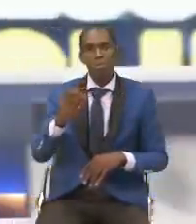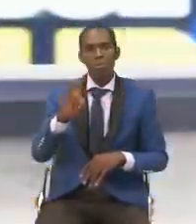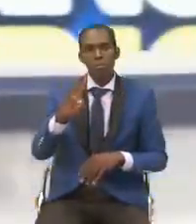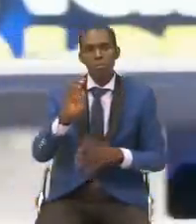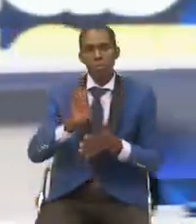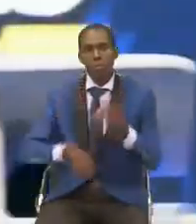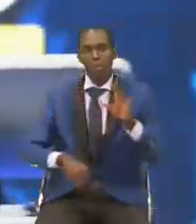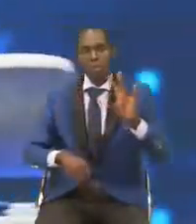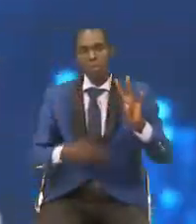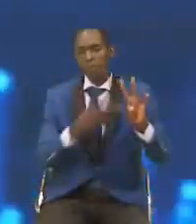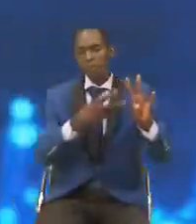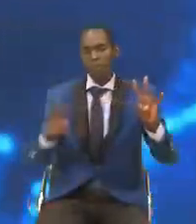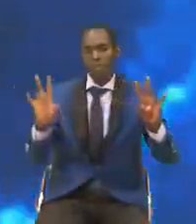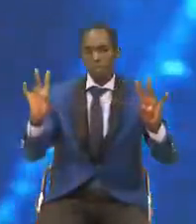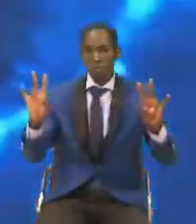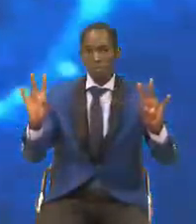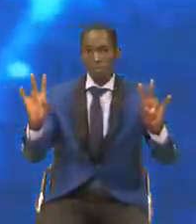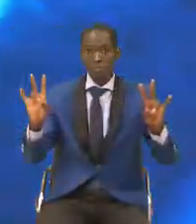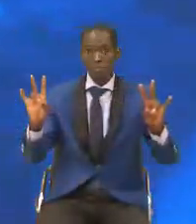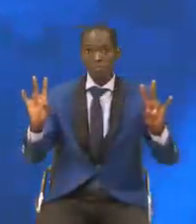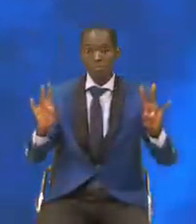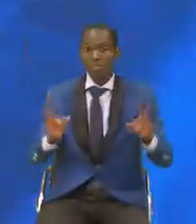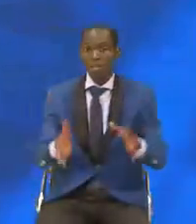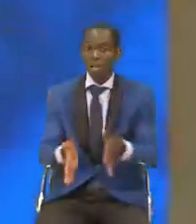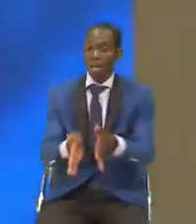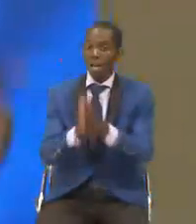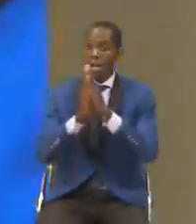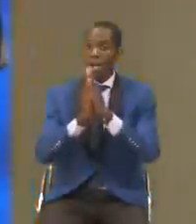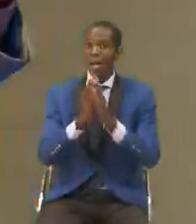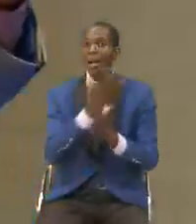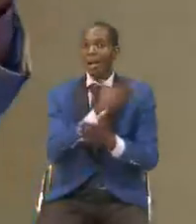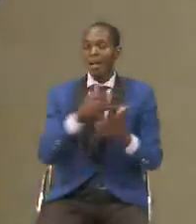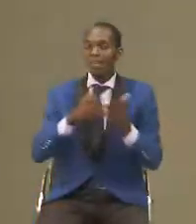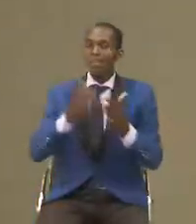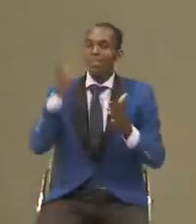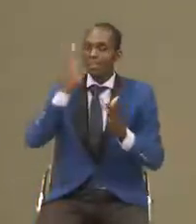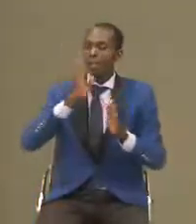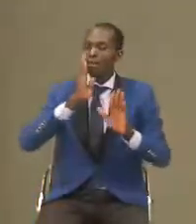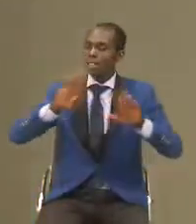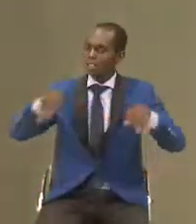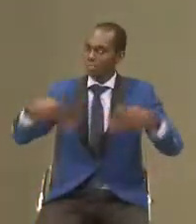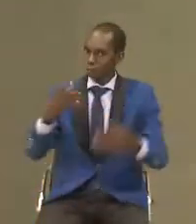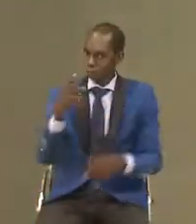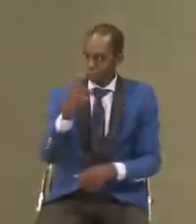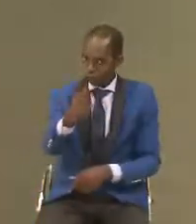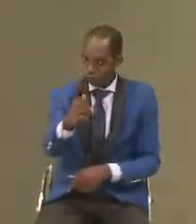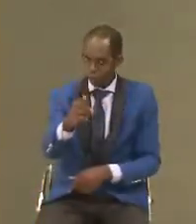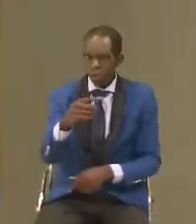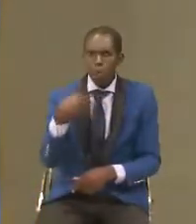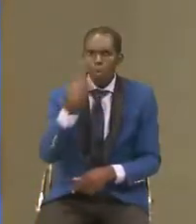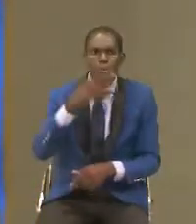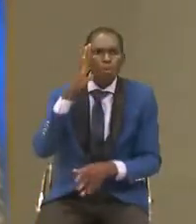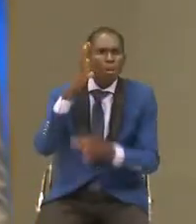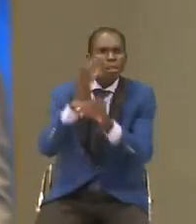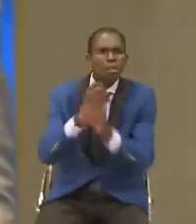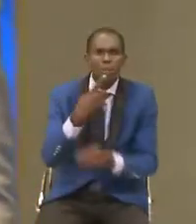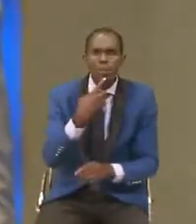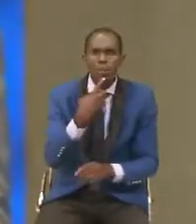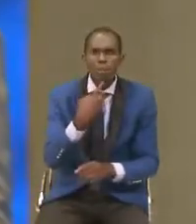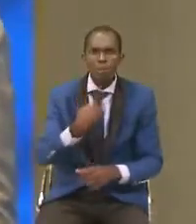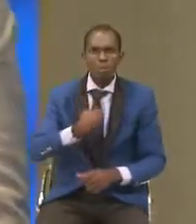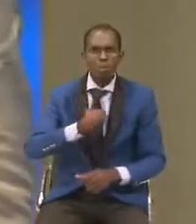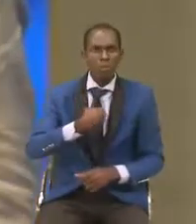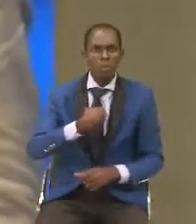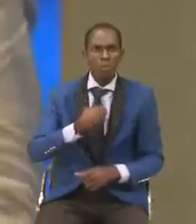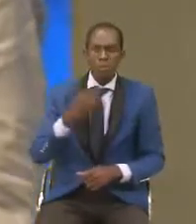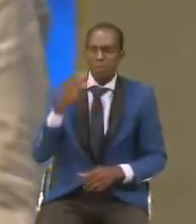Matthew chapter 7, we're looking at verse 7. Matthew chapter 7, verse 7, ask and it shall be